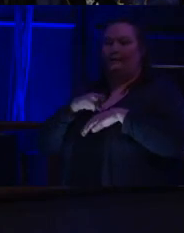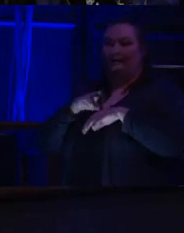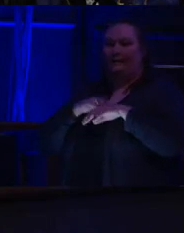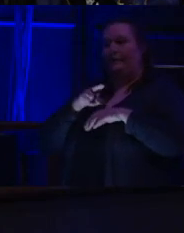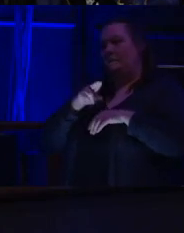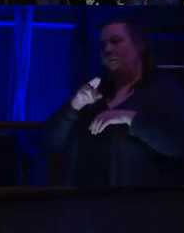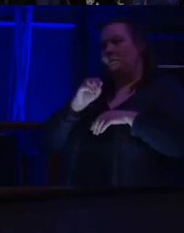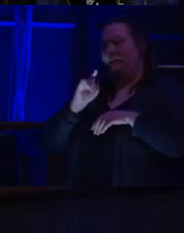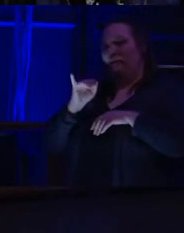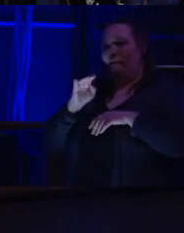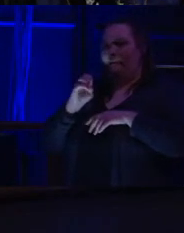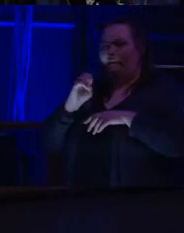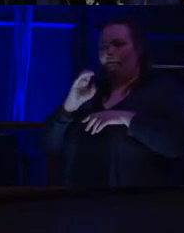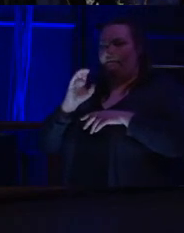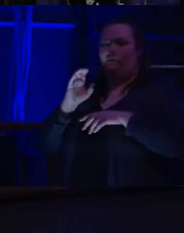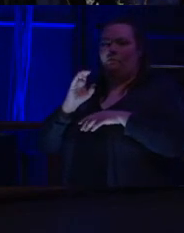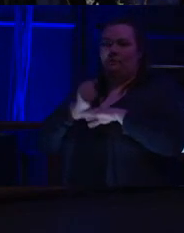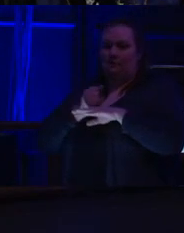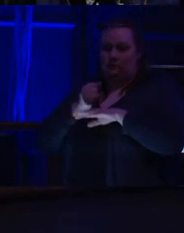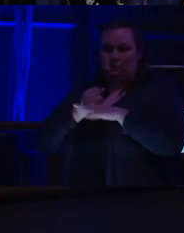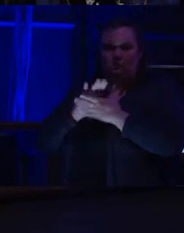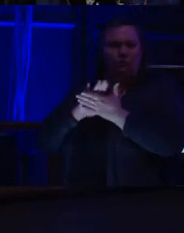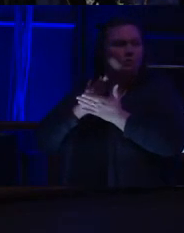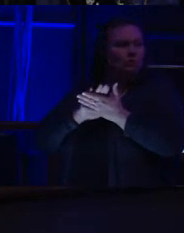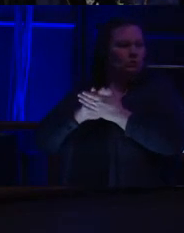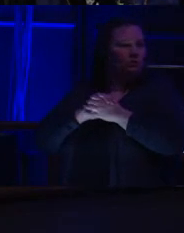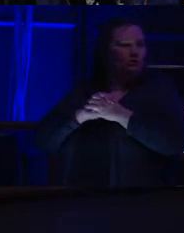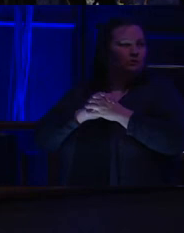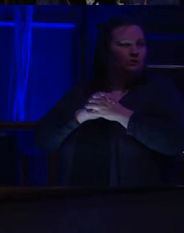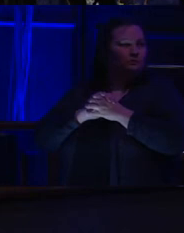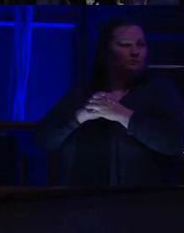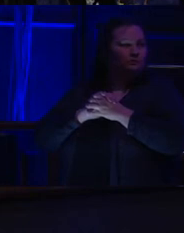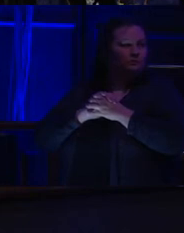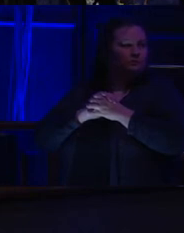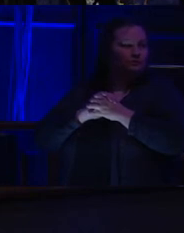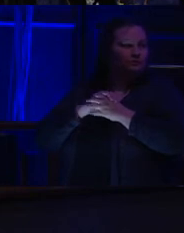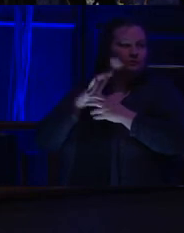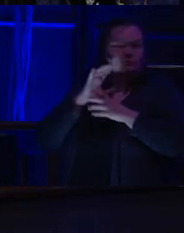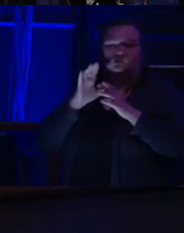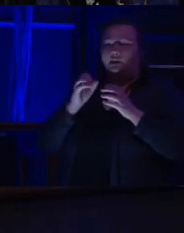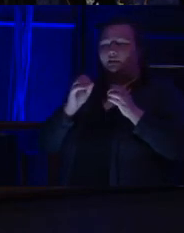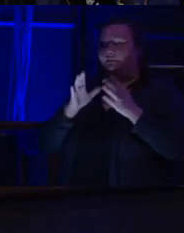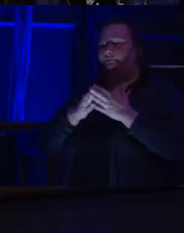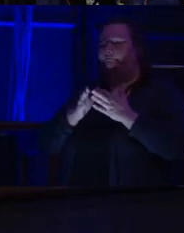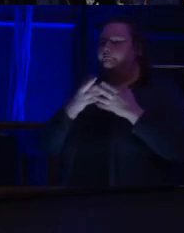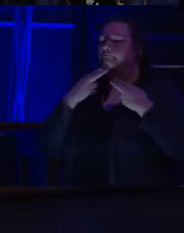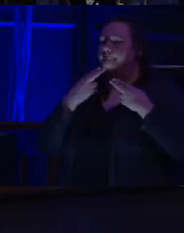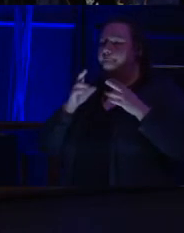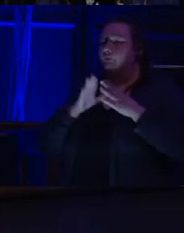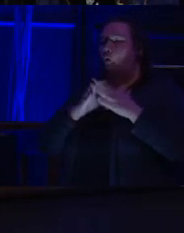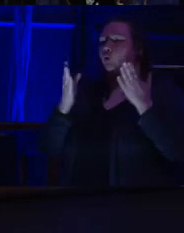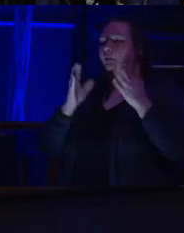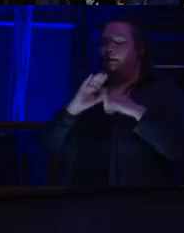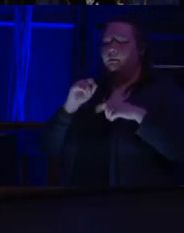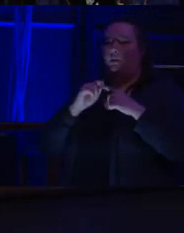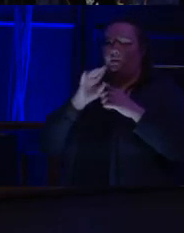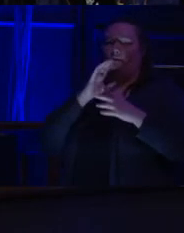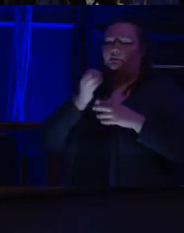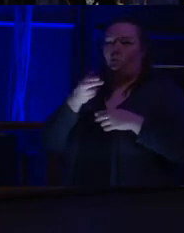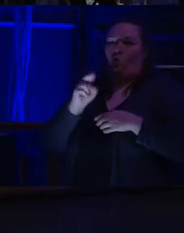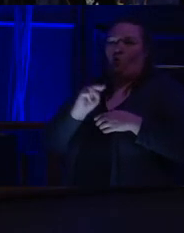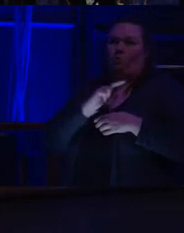Center, UBC. You know, the center I know is authentic and open, and is open about his own personal